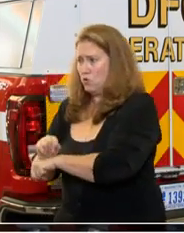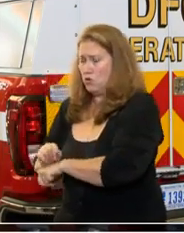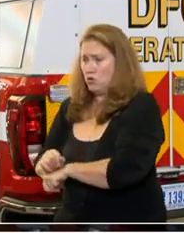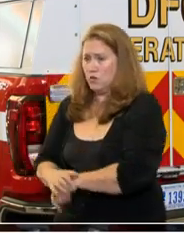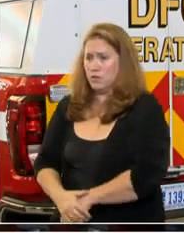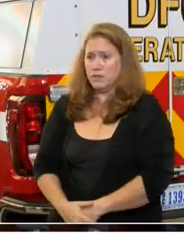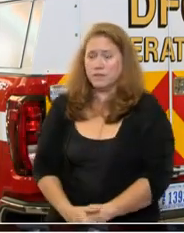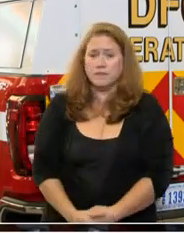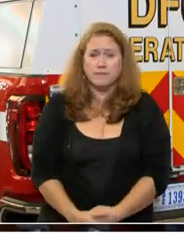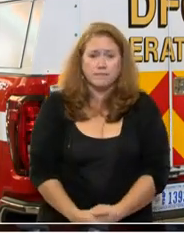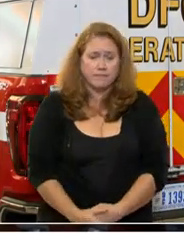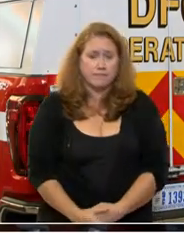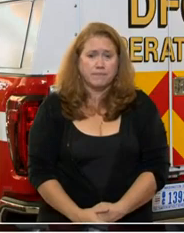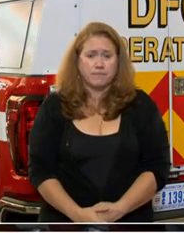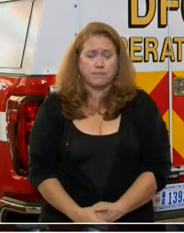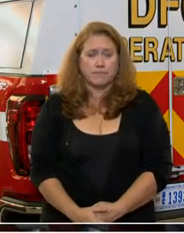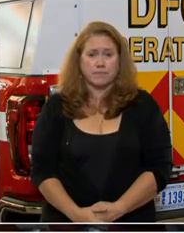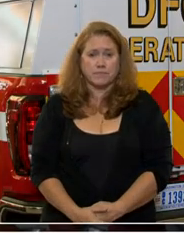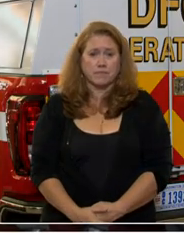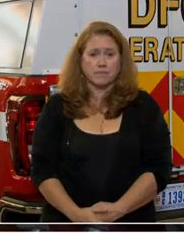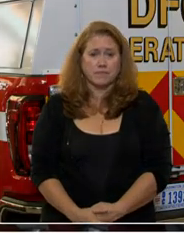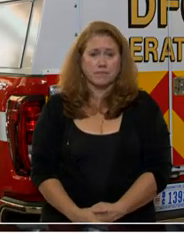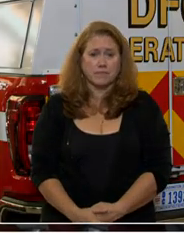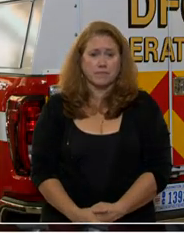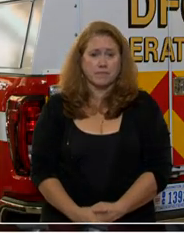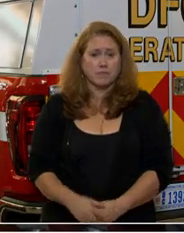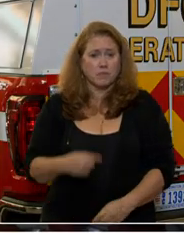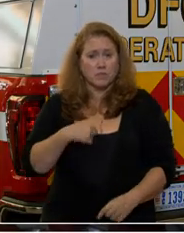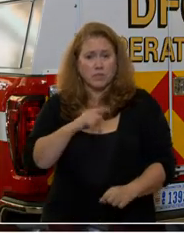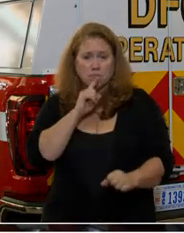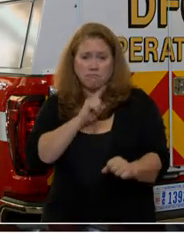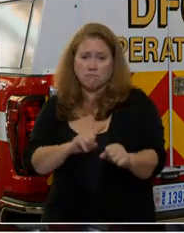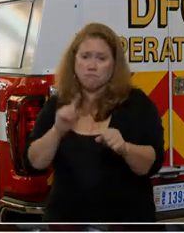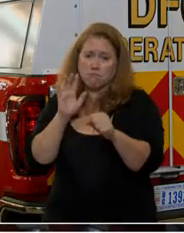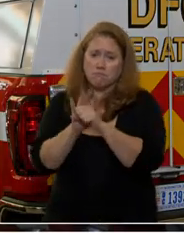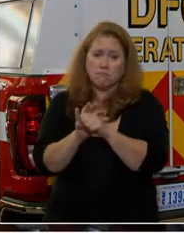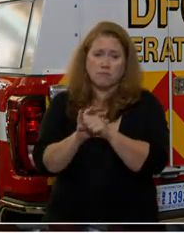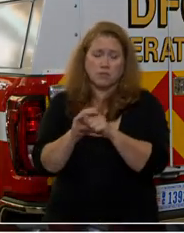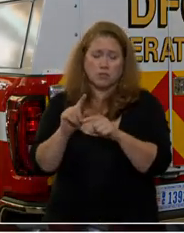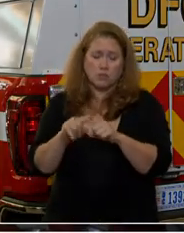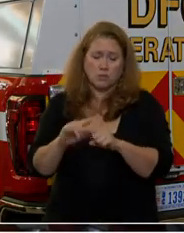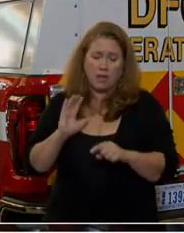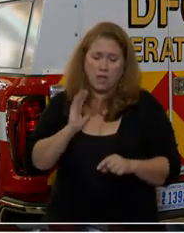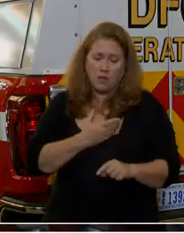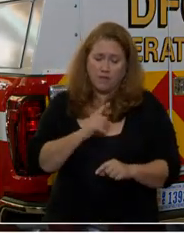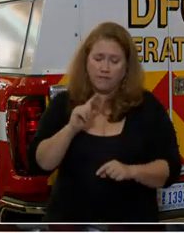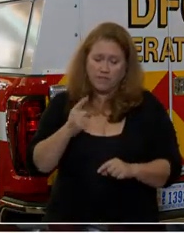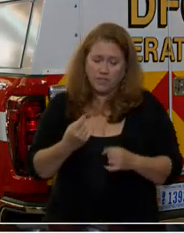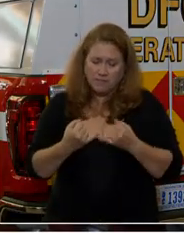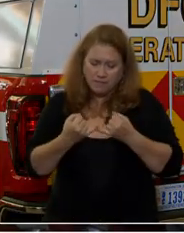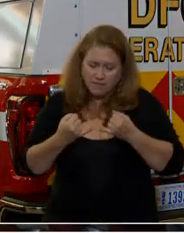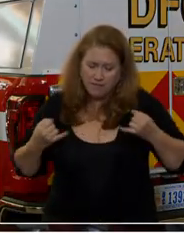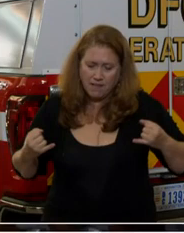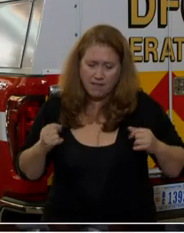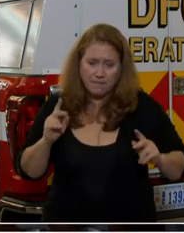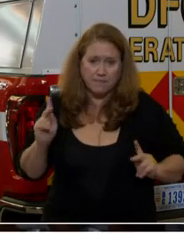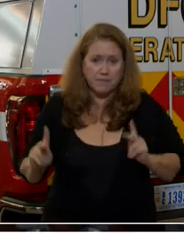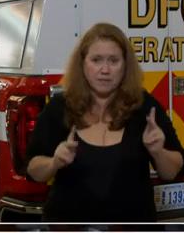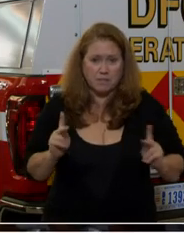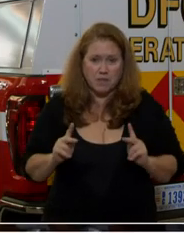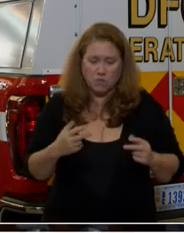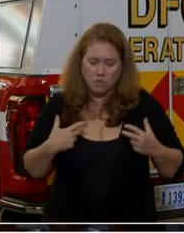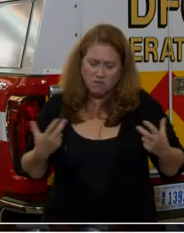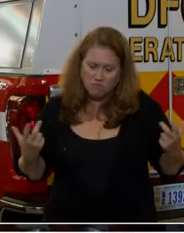all of us, is that we make the right investments to build safer and stronger communities in the